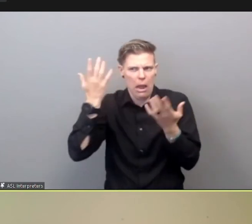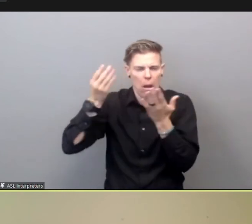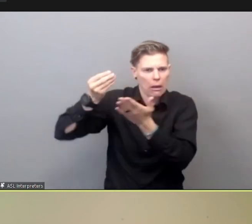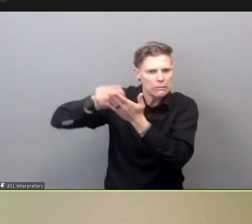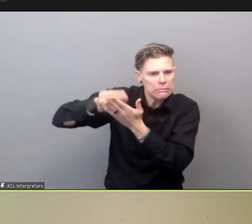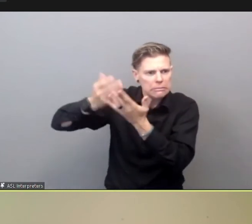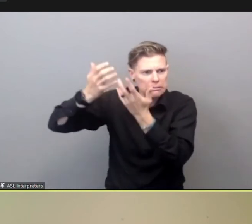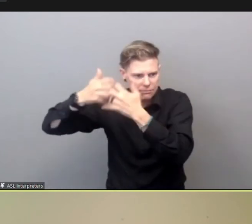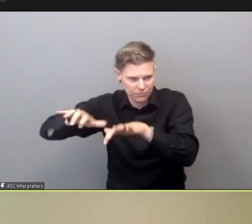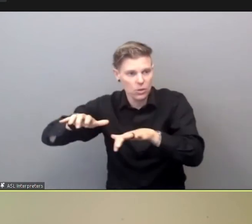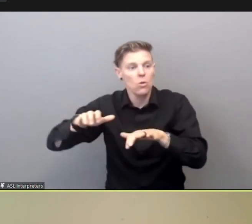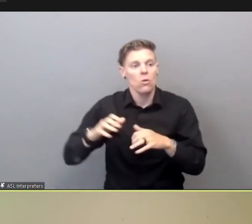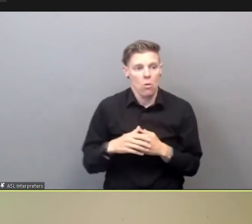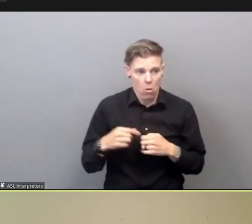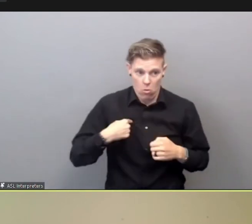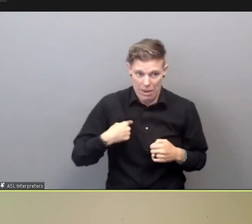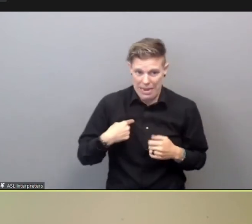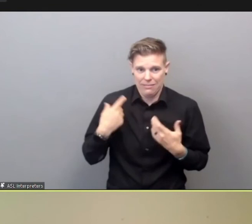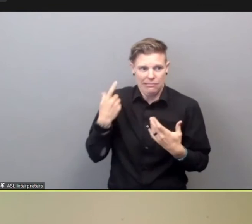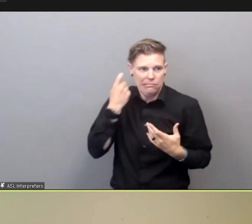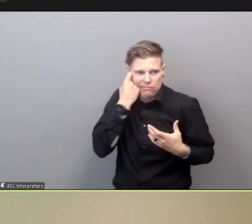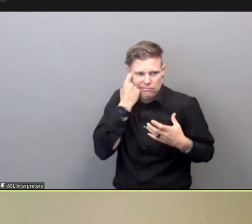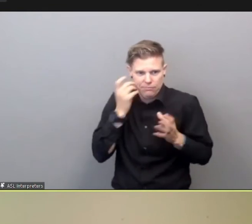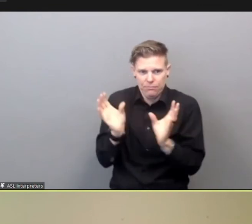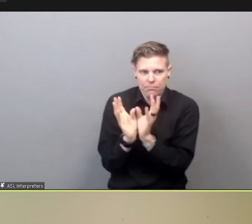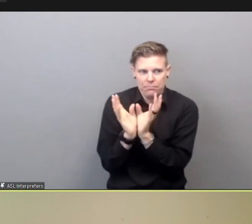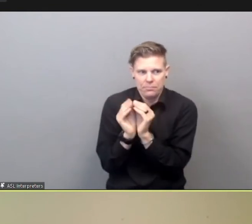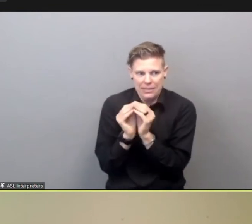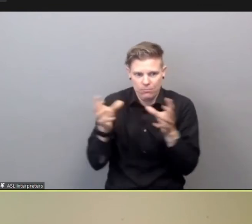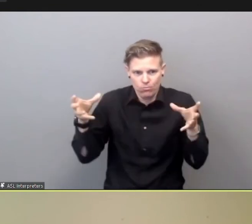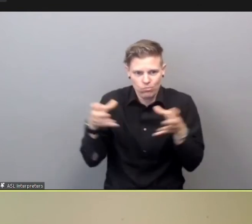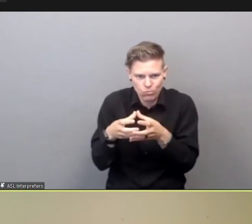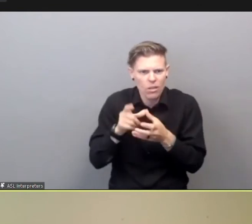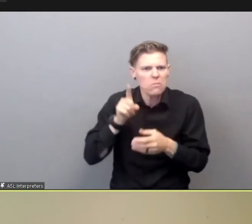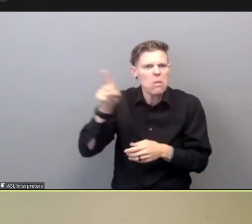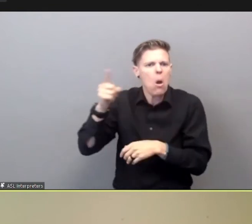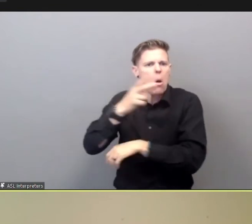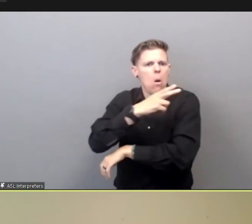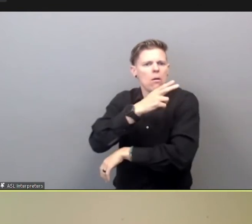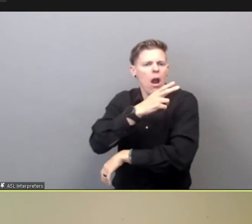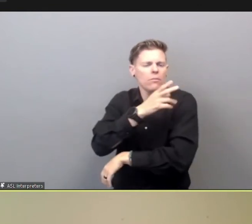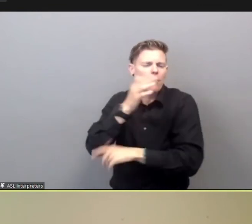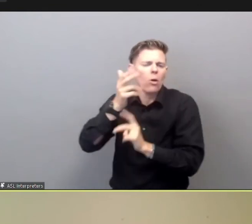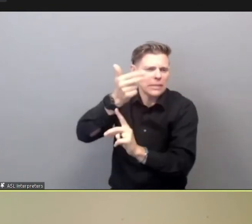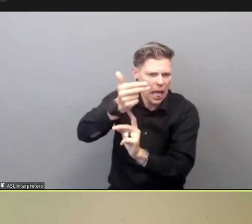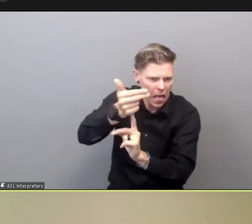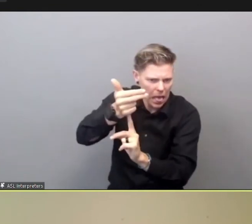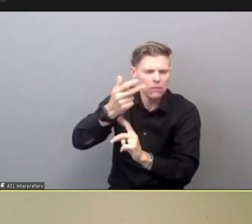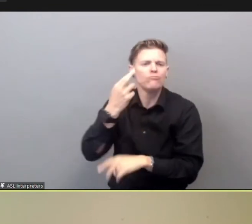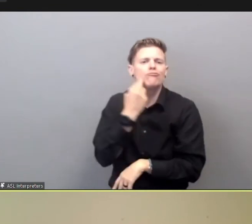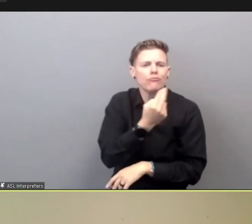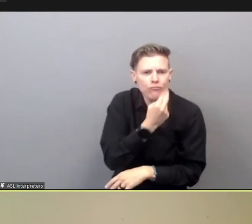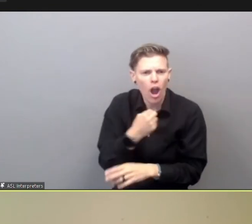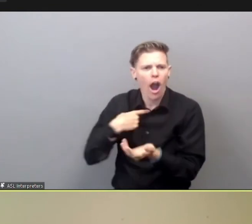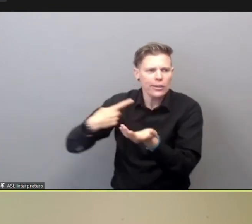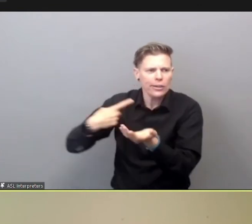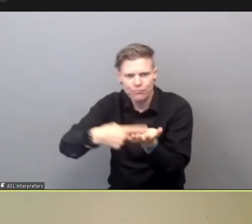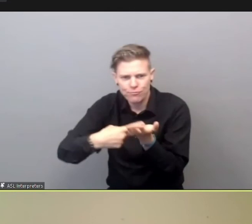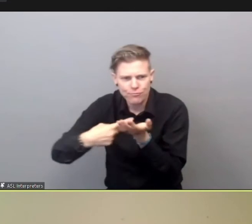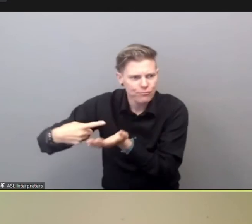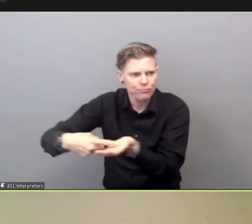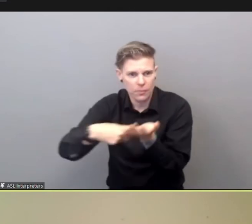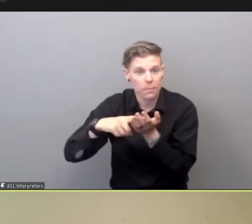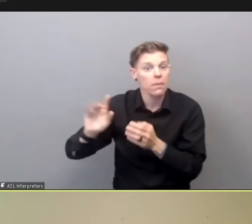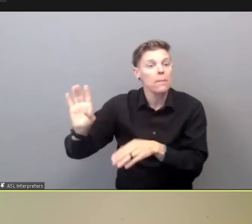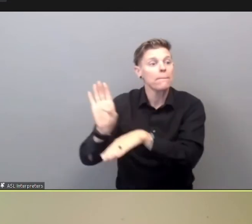restaurant owners, and certainly they would answer that question this way. They still struggle to